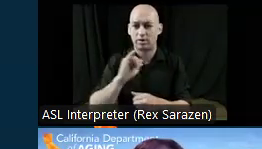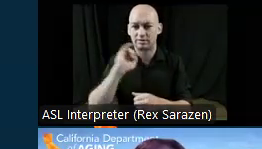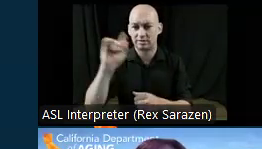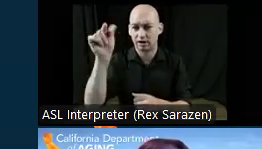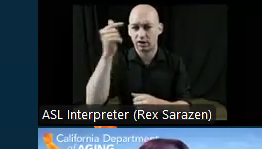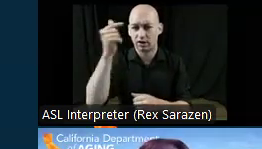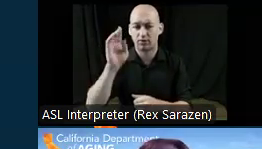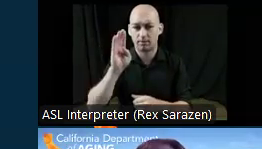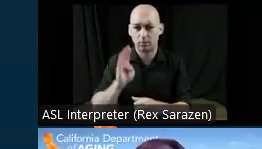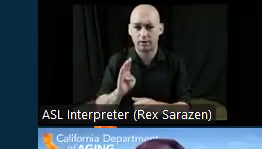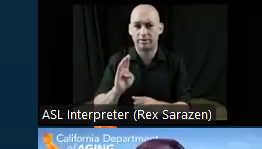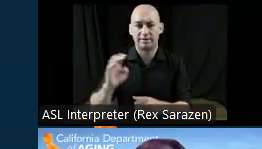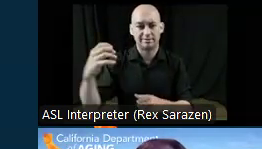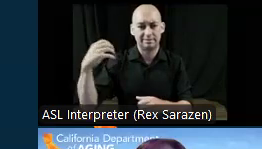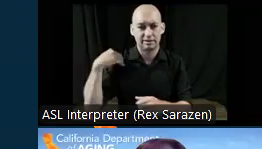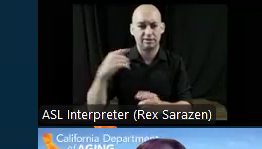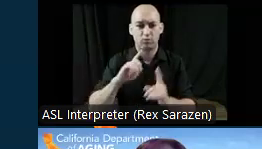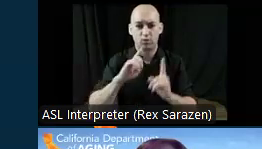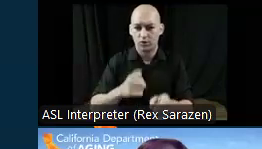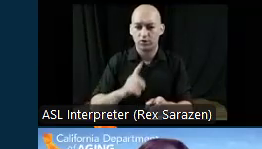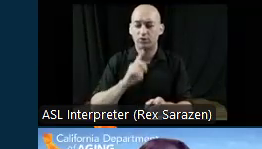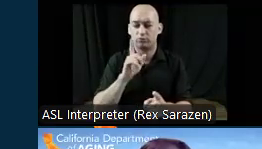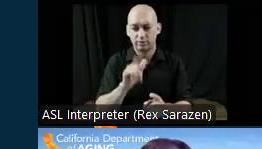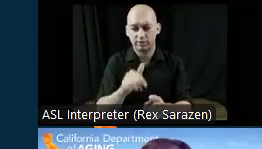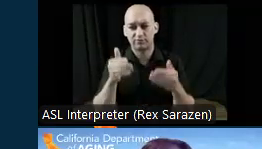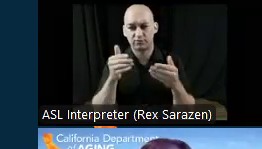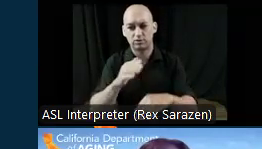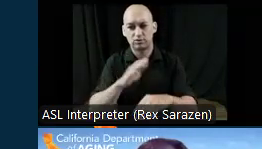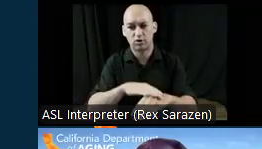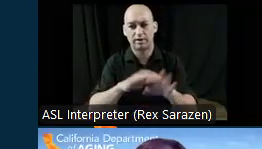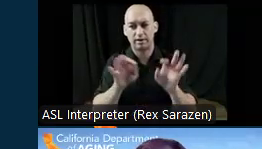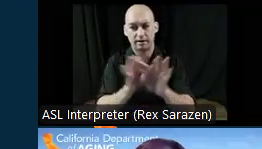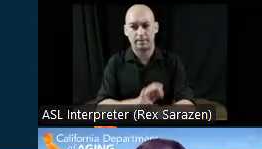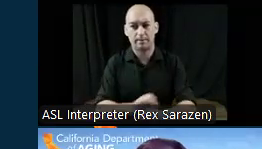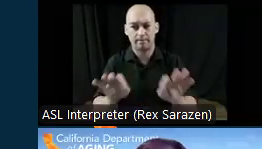executive order that really speaks to the importance of